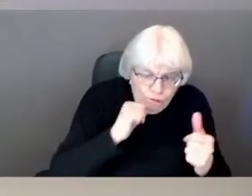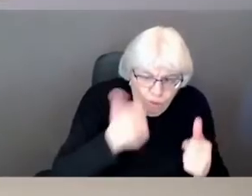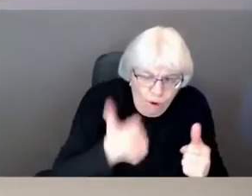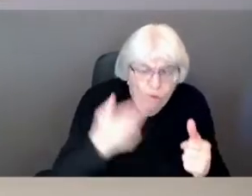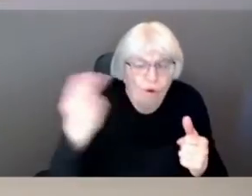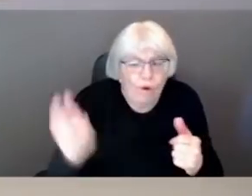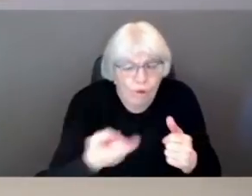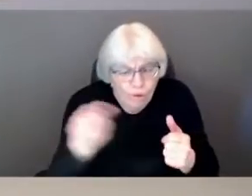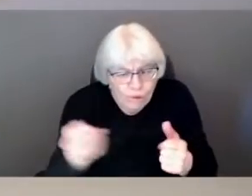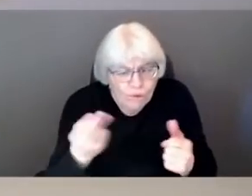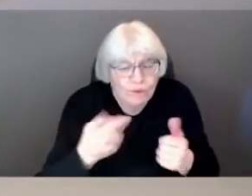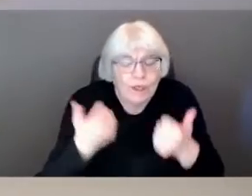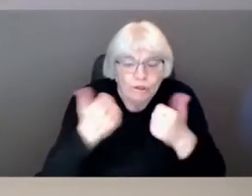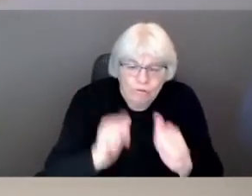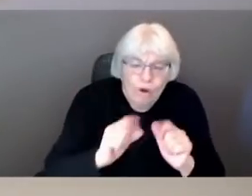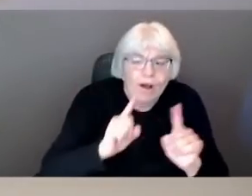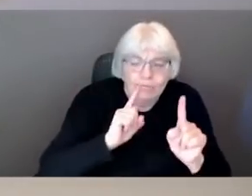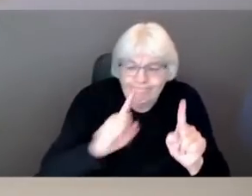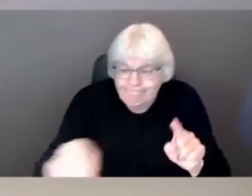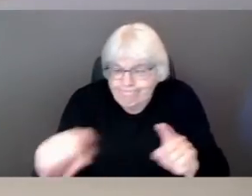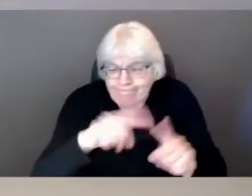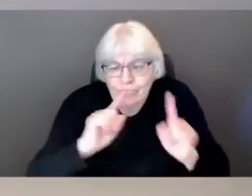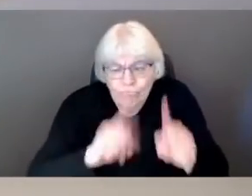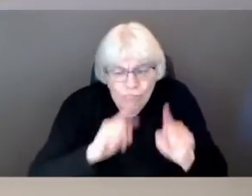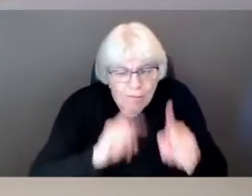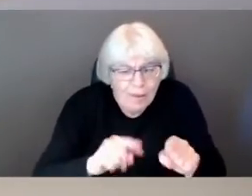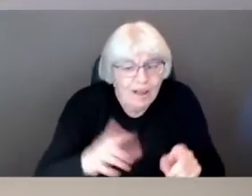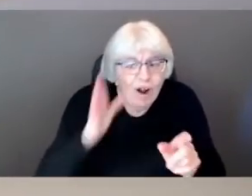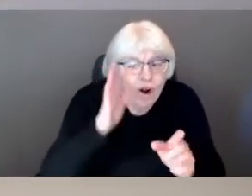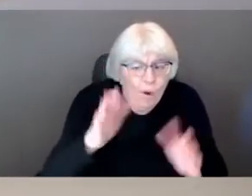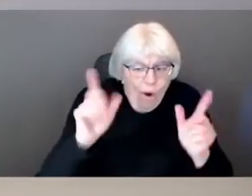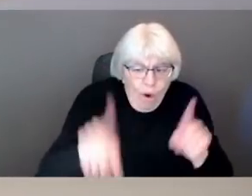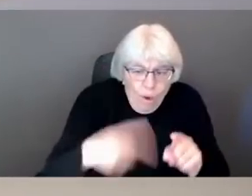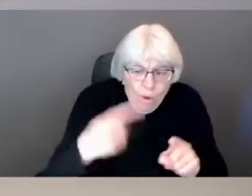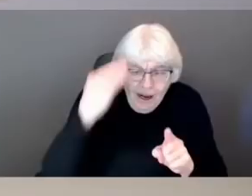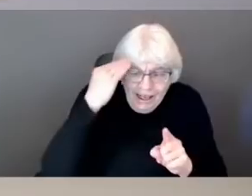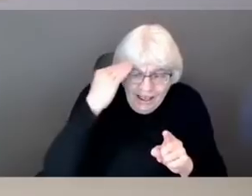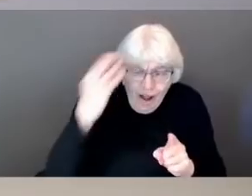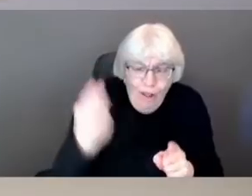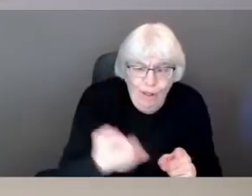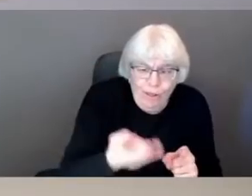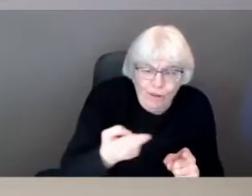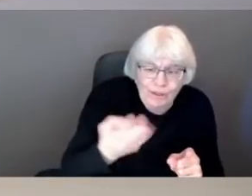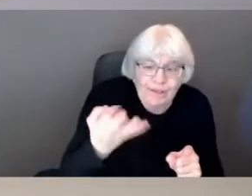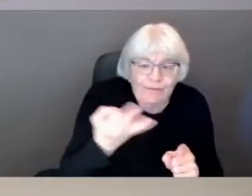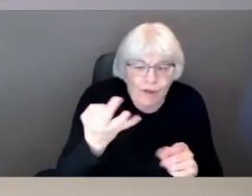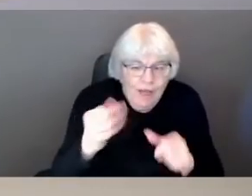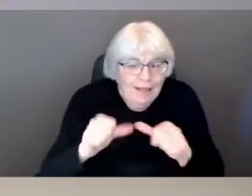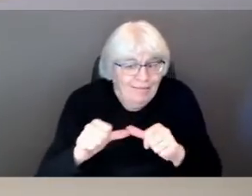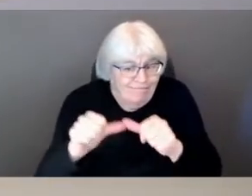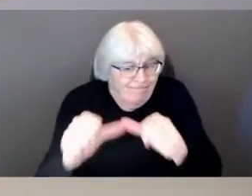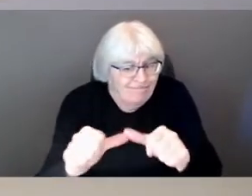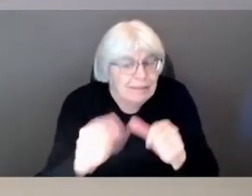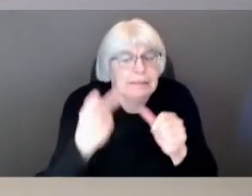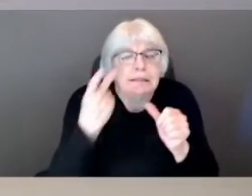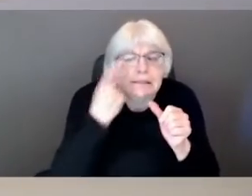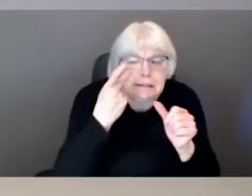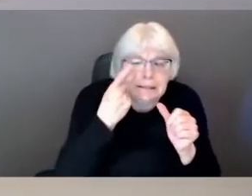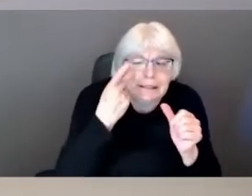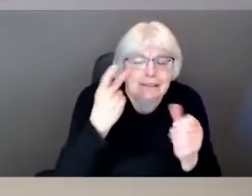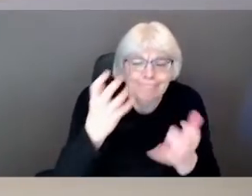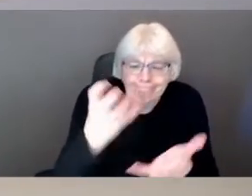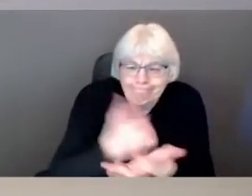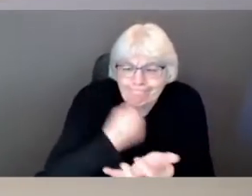point in time, I only know about those 2 days, and really it's trying to get as much done as we can in the next 2